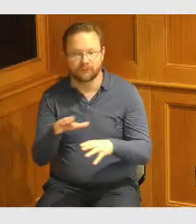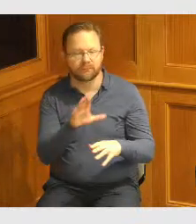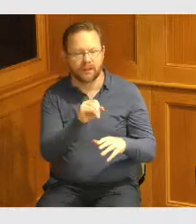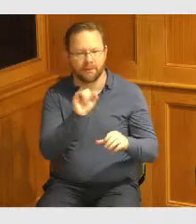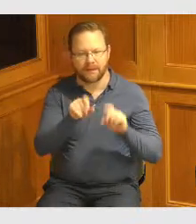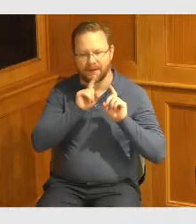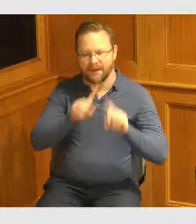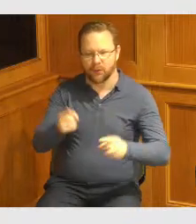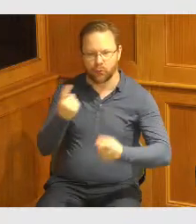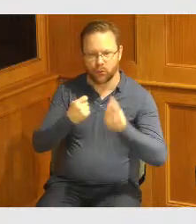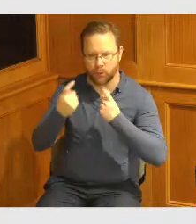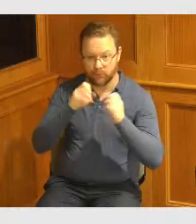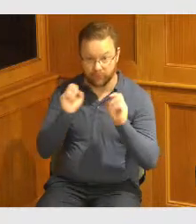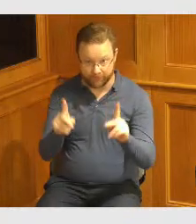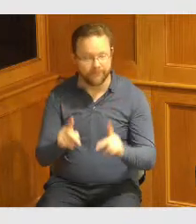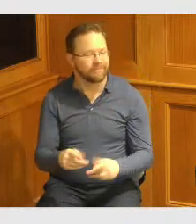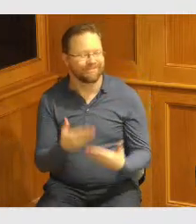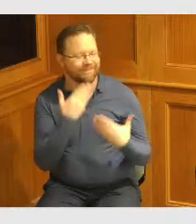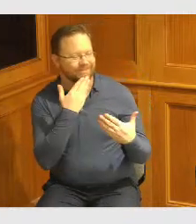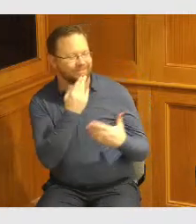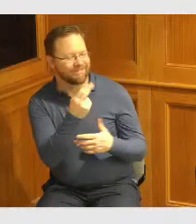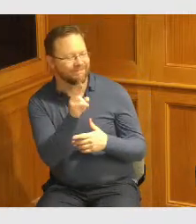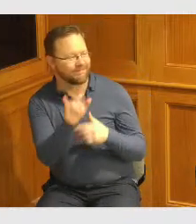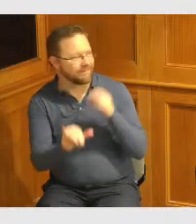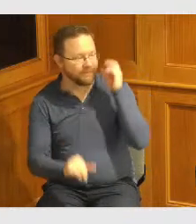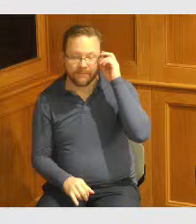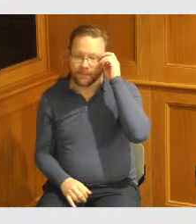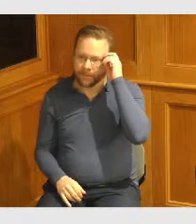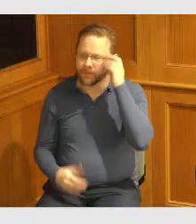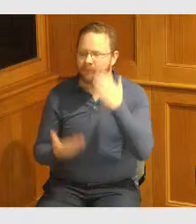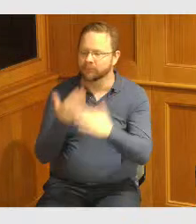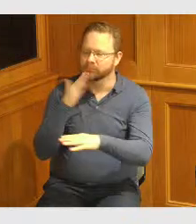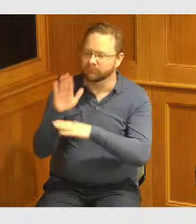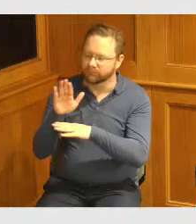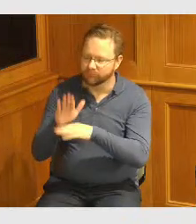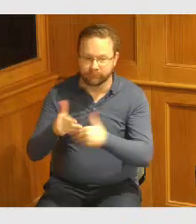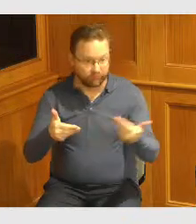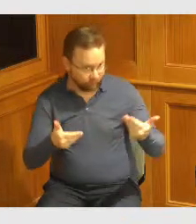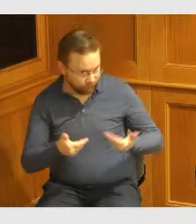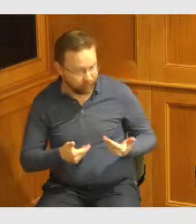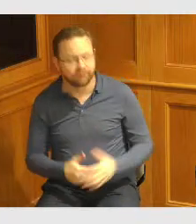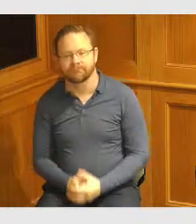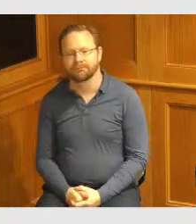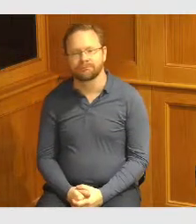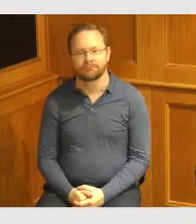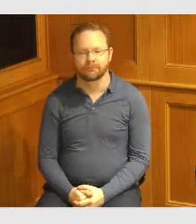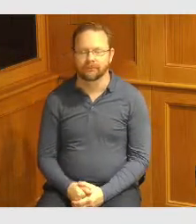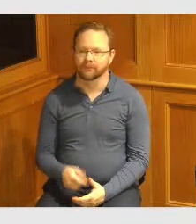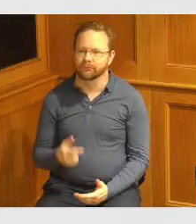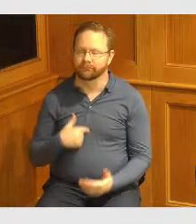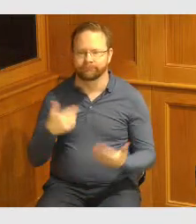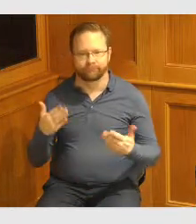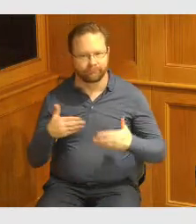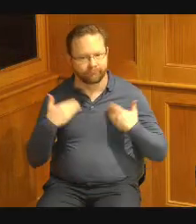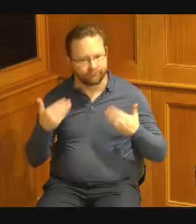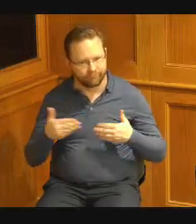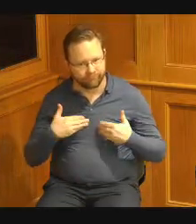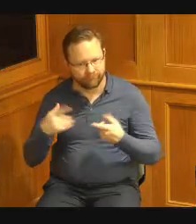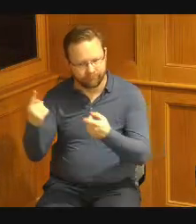Thank you. Thanks, Harry. Good afternoon. It is a pleasure to be